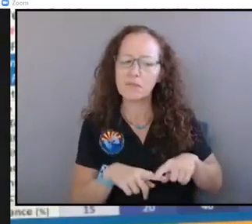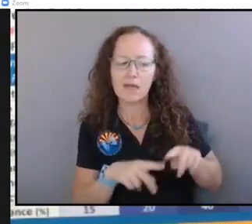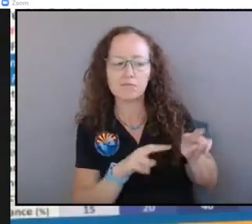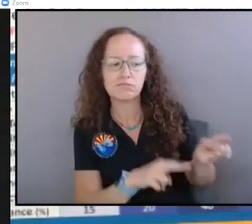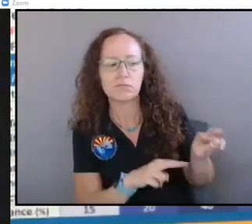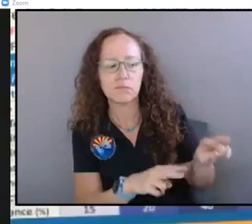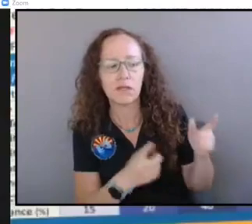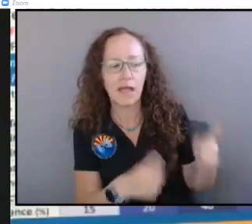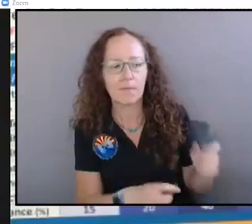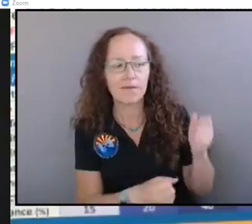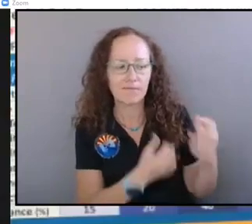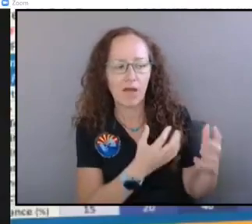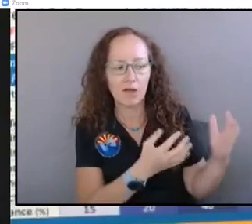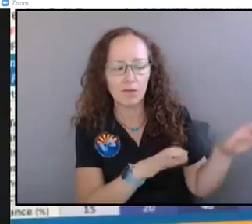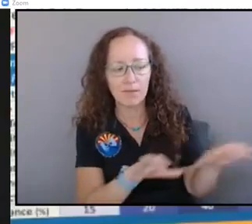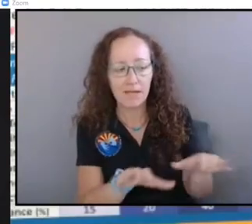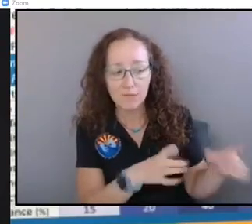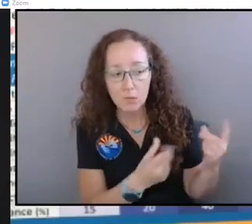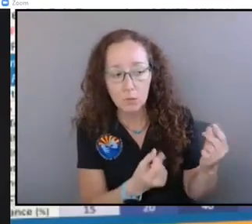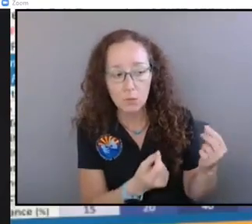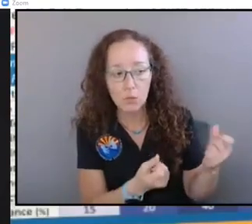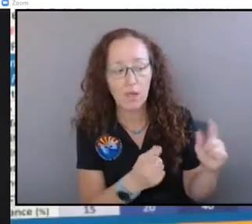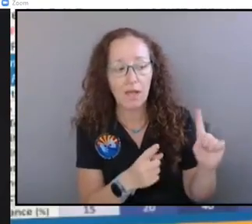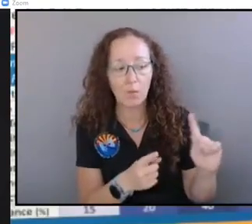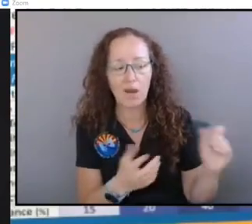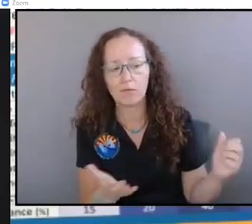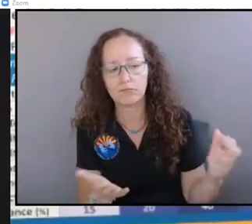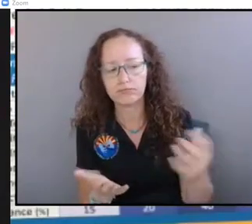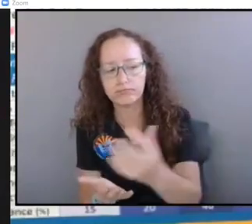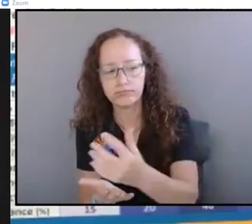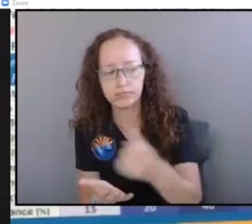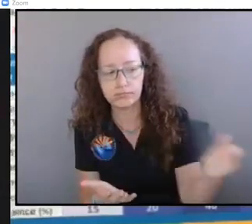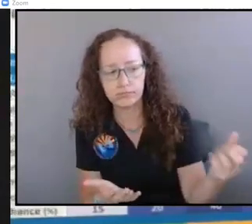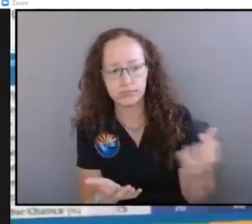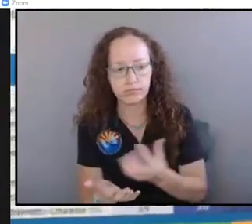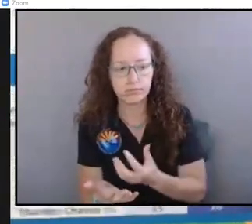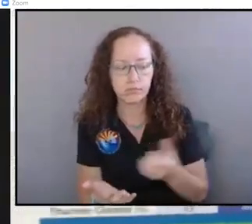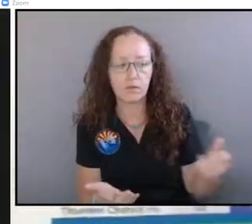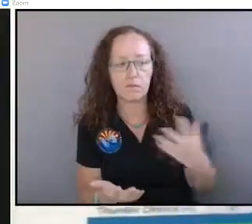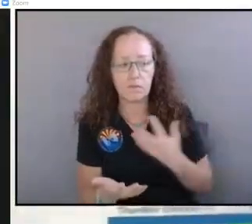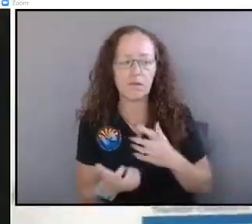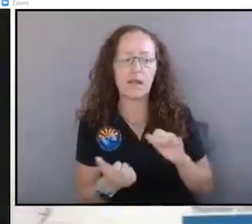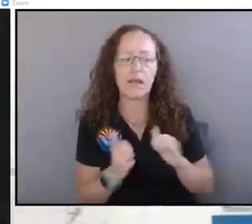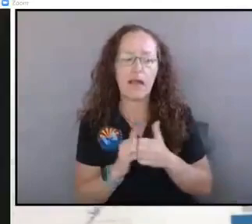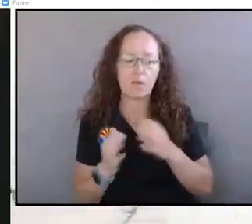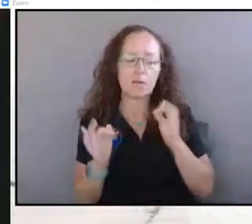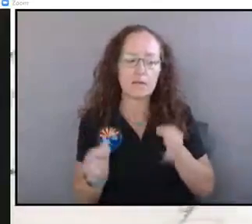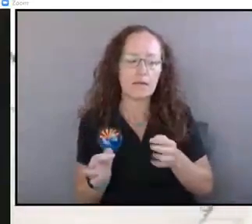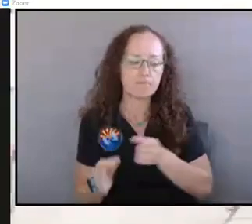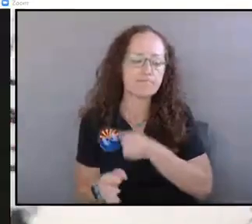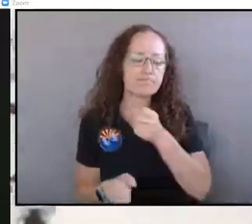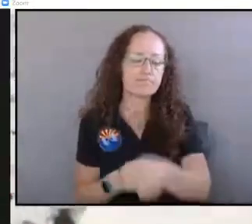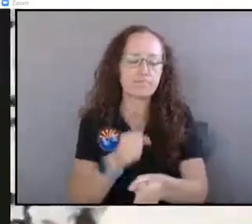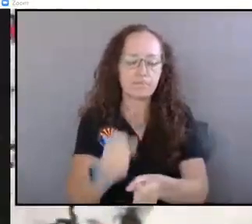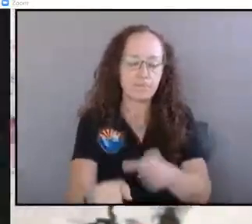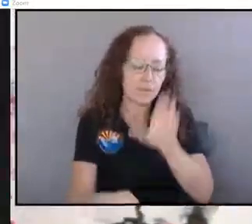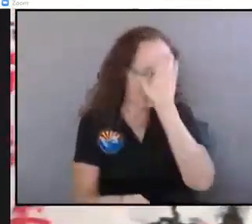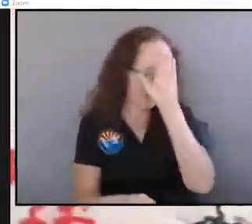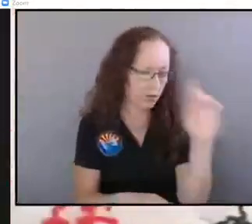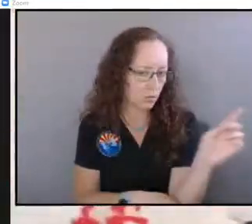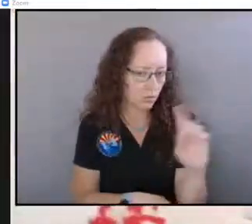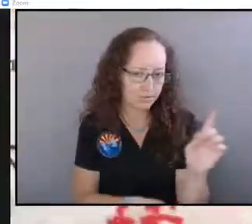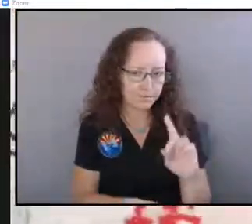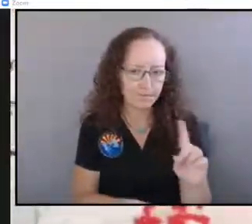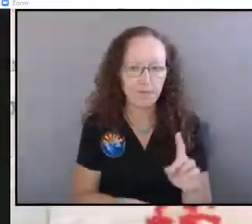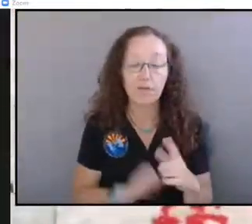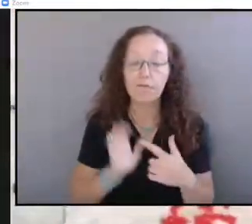into that community on which parts firefighters respond to. So an example would be the